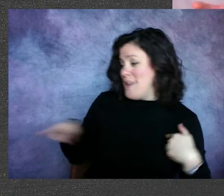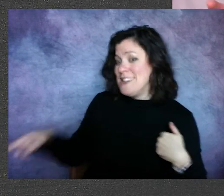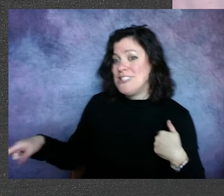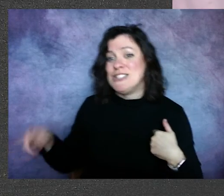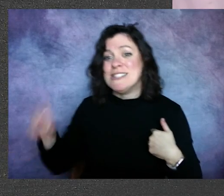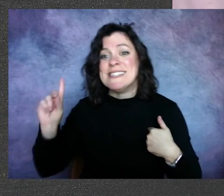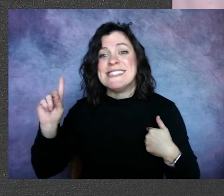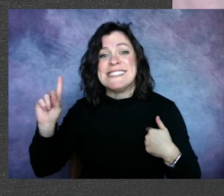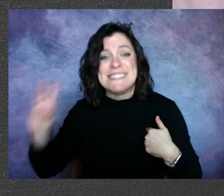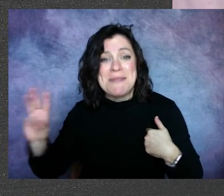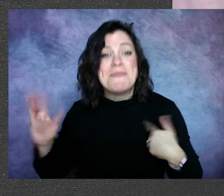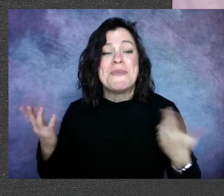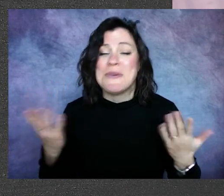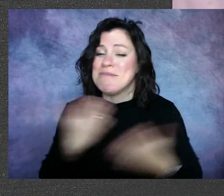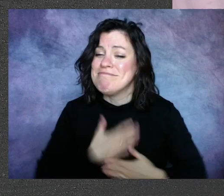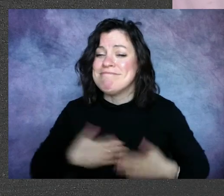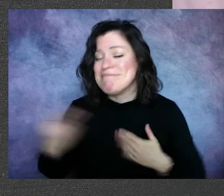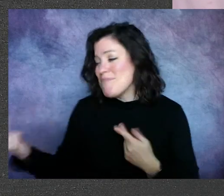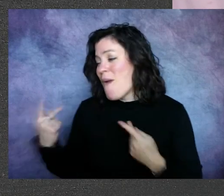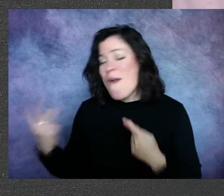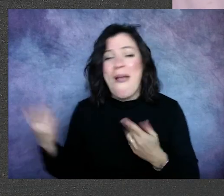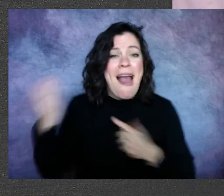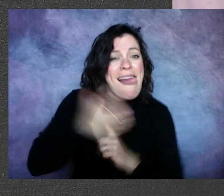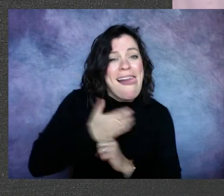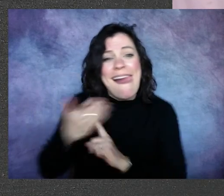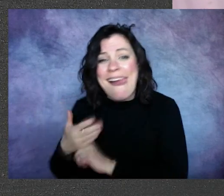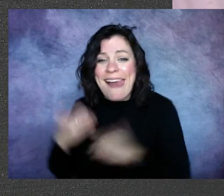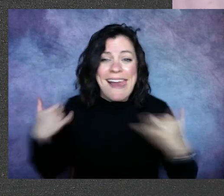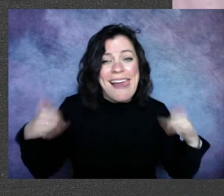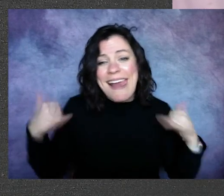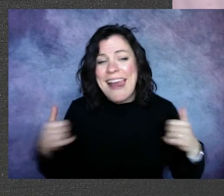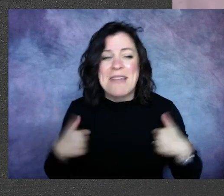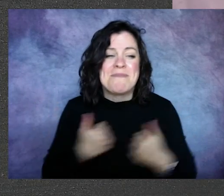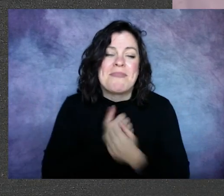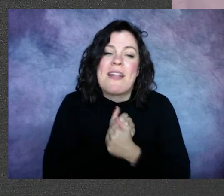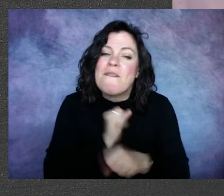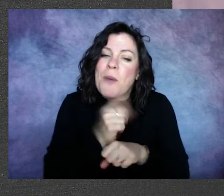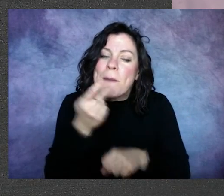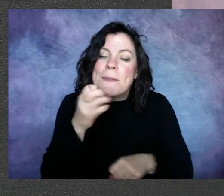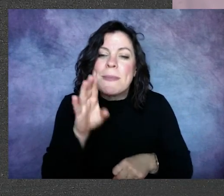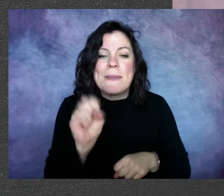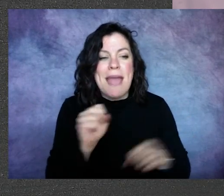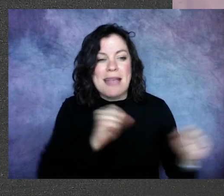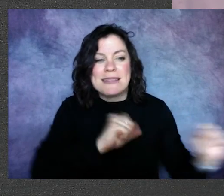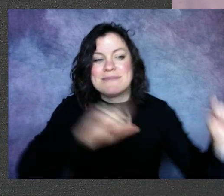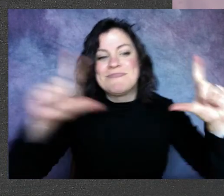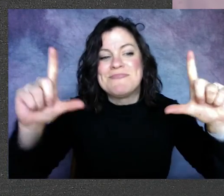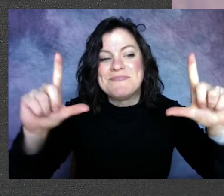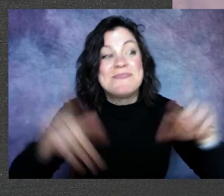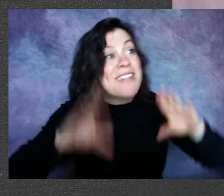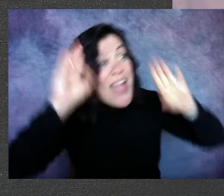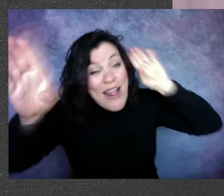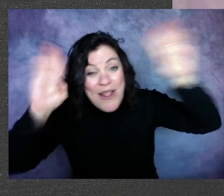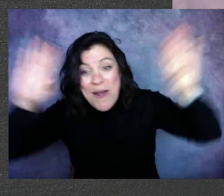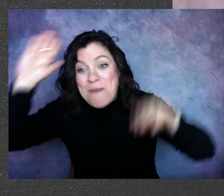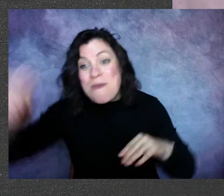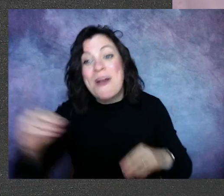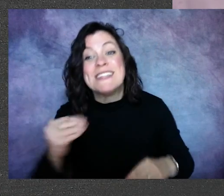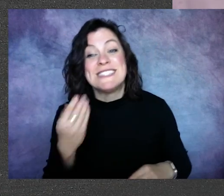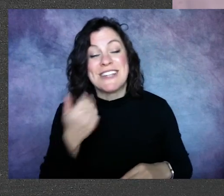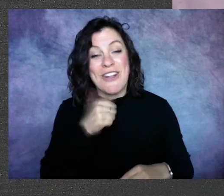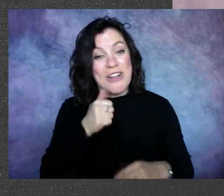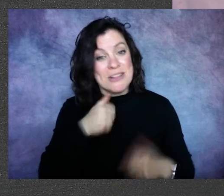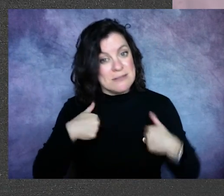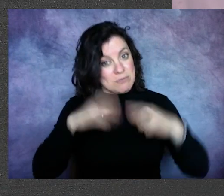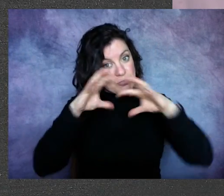DW, and I love bringing PBS Kids friends to you. Hi, boys and girls. My name is Tom, and I'm the president